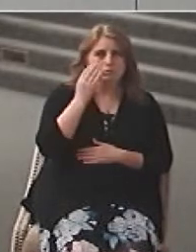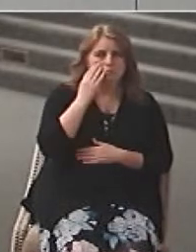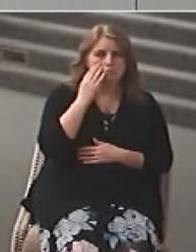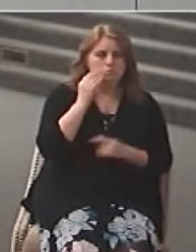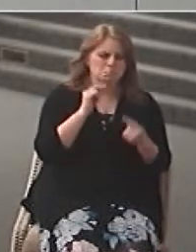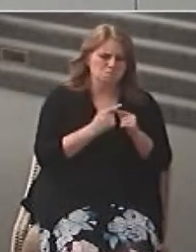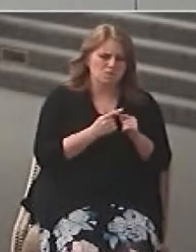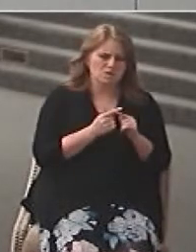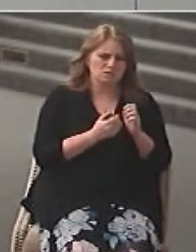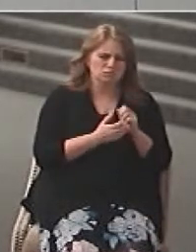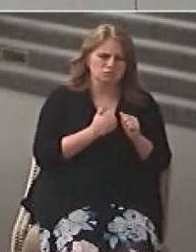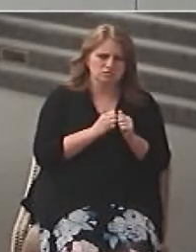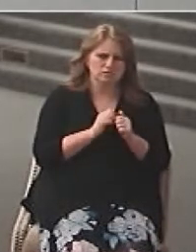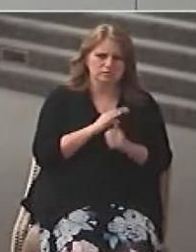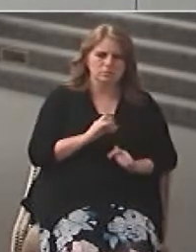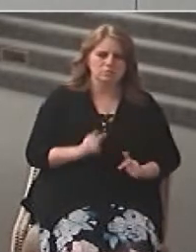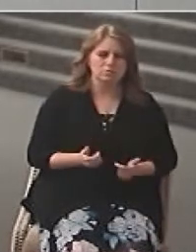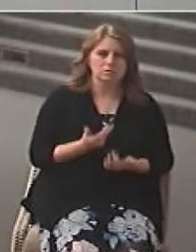hell.